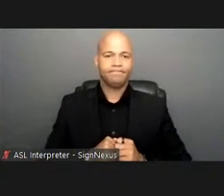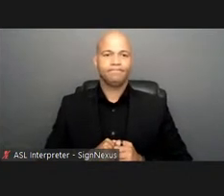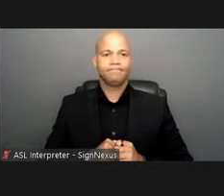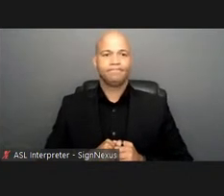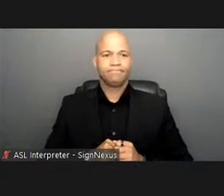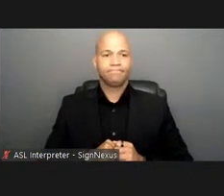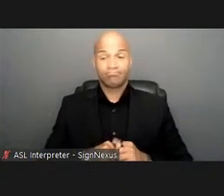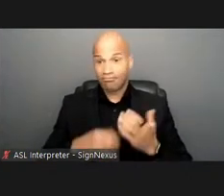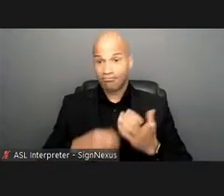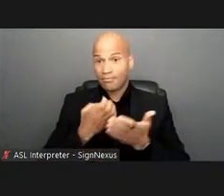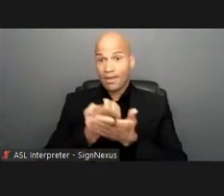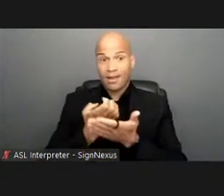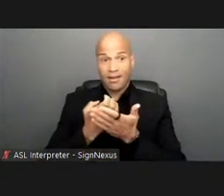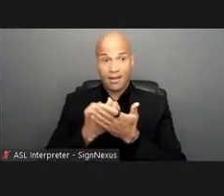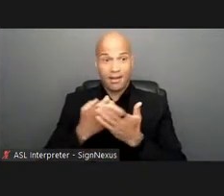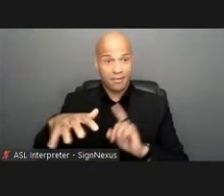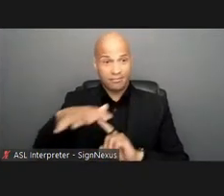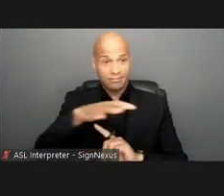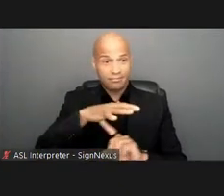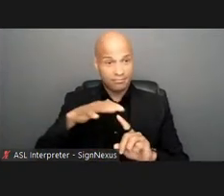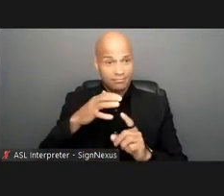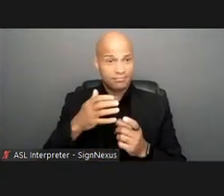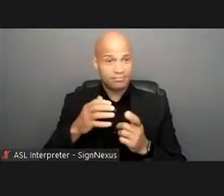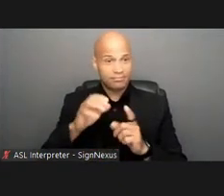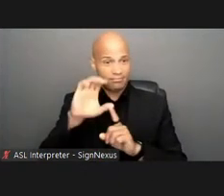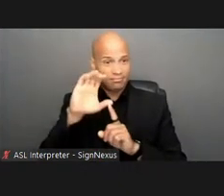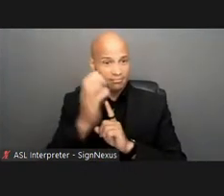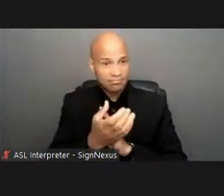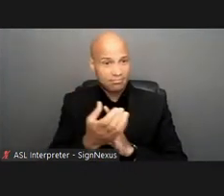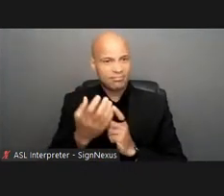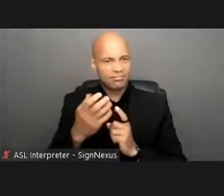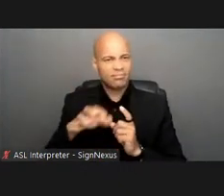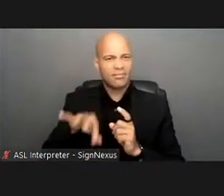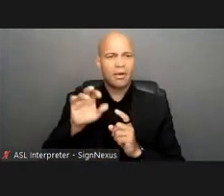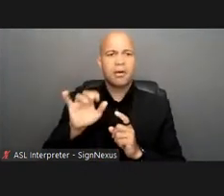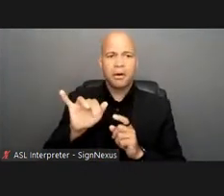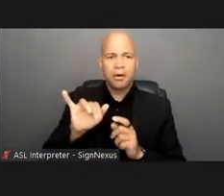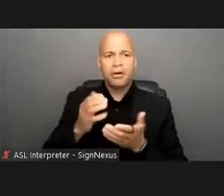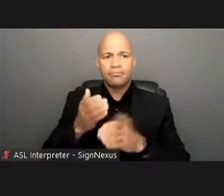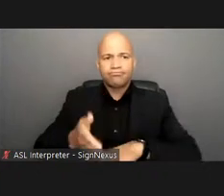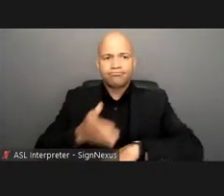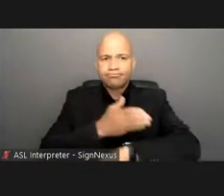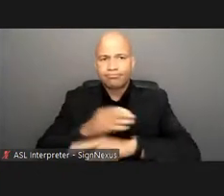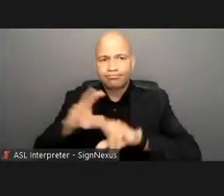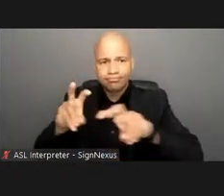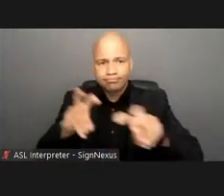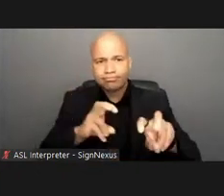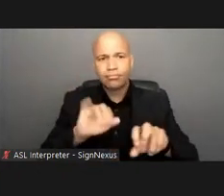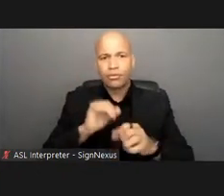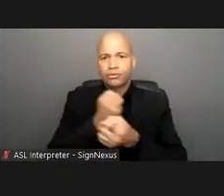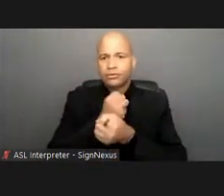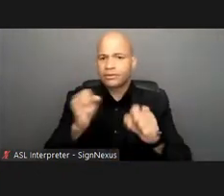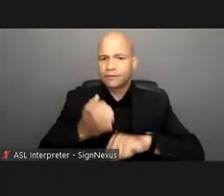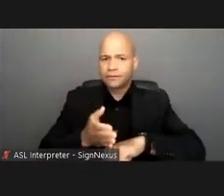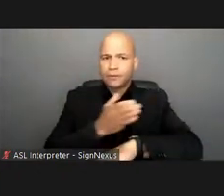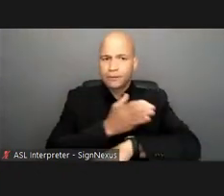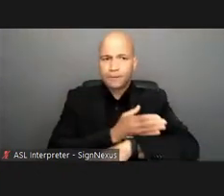economic conditions found increased productivity as well as safety improvements